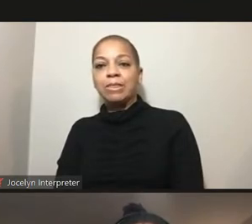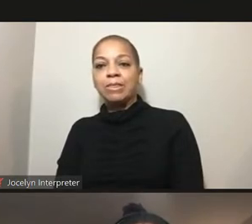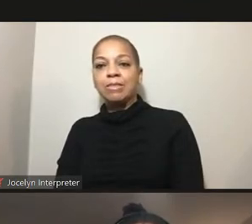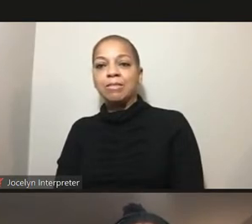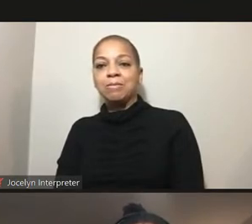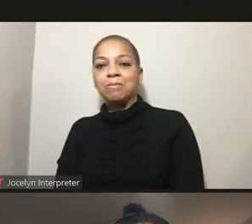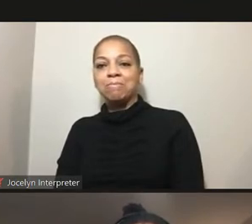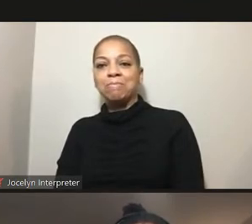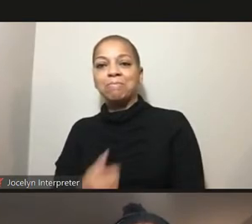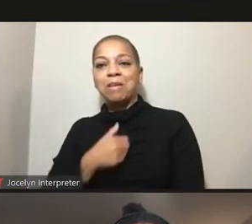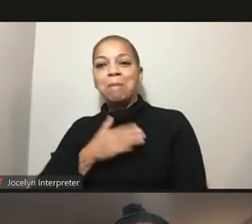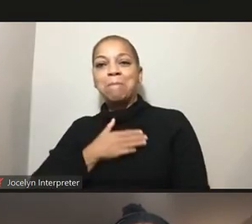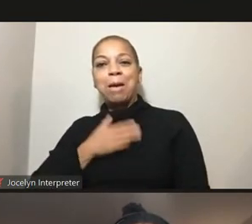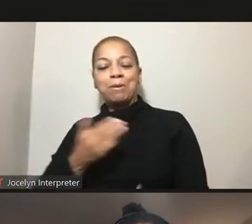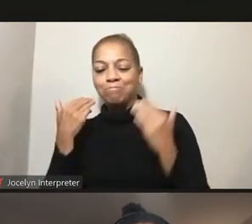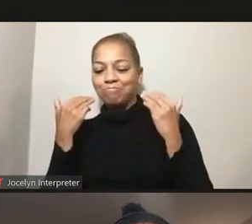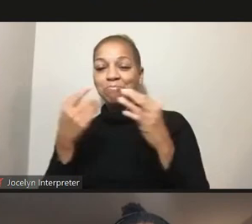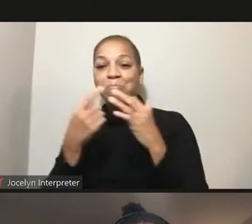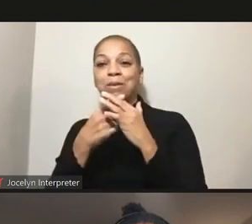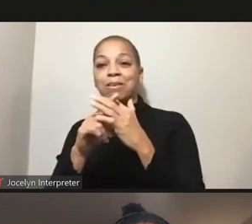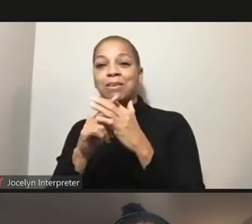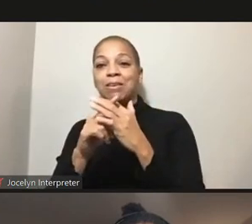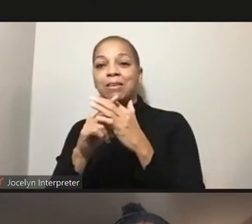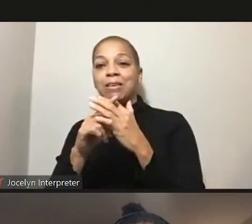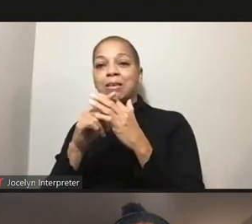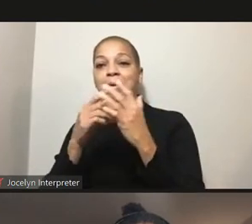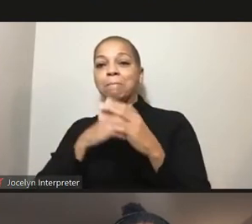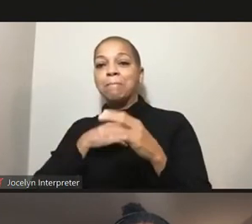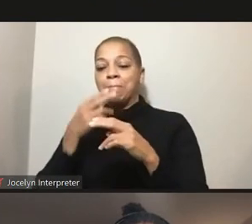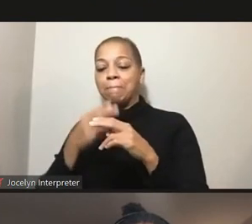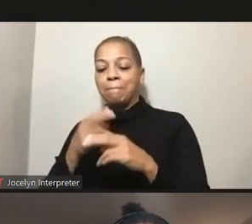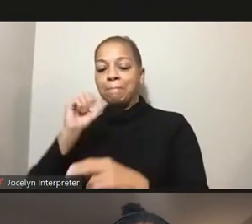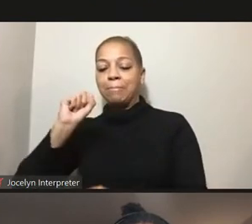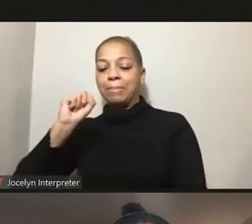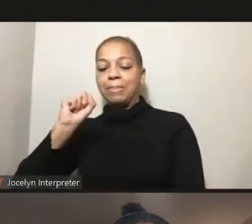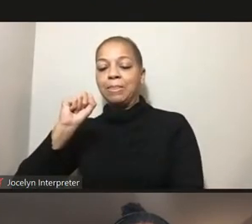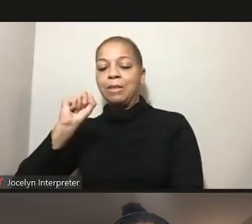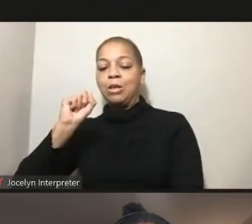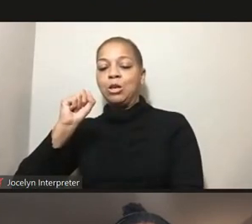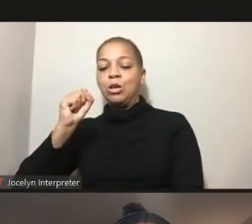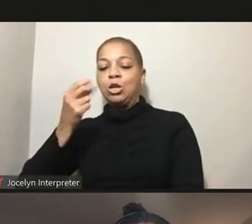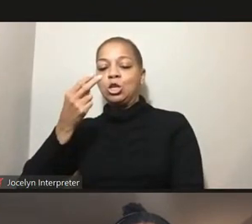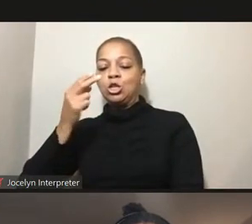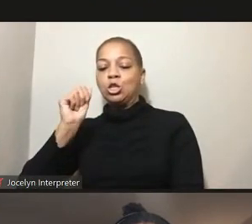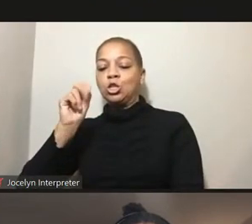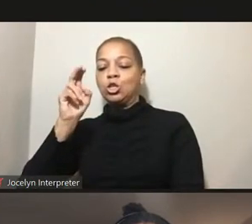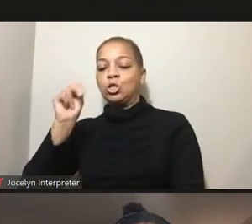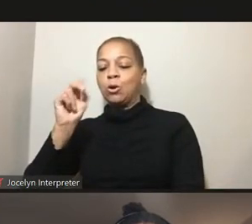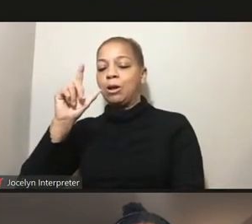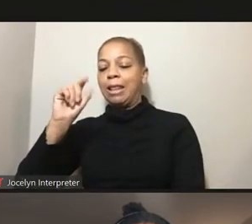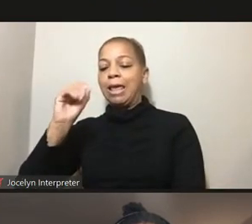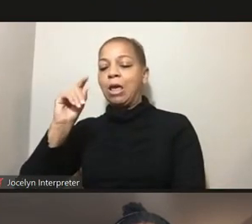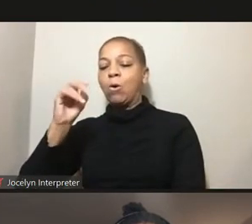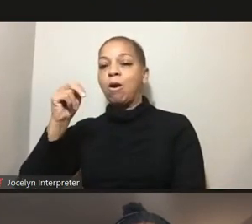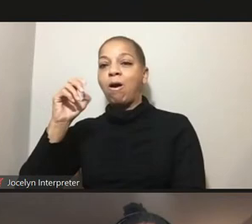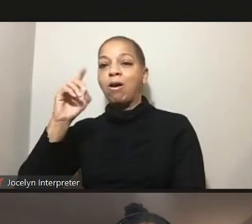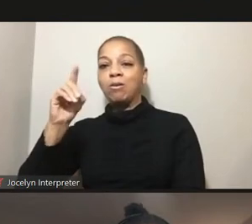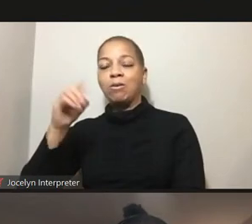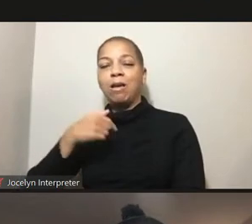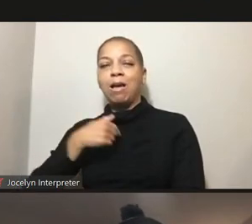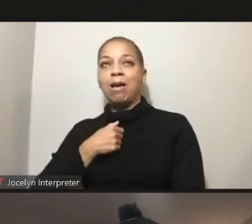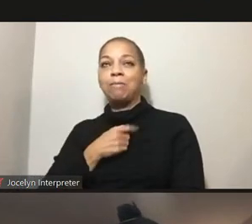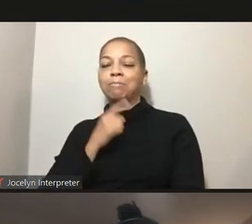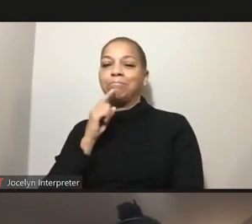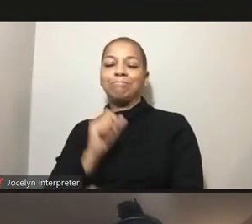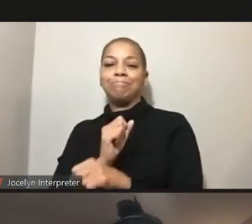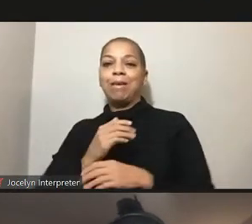I'm happy to begin. My name is Shaun Leonardo, and I have the great pleasure and honor of helping organize this panel, and I am also